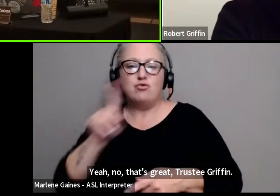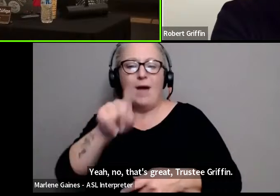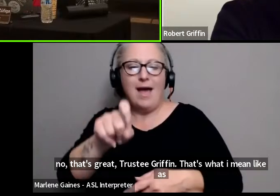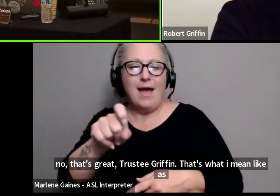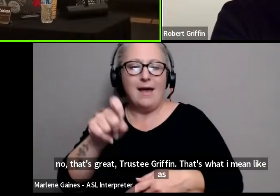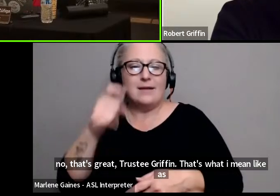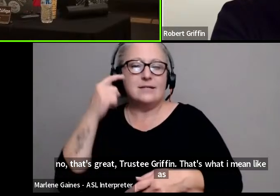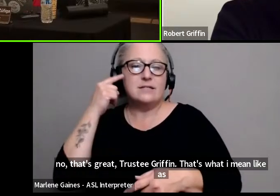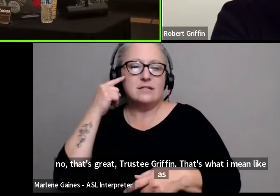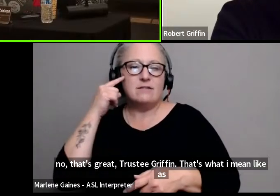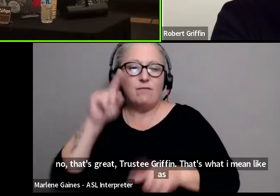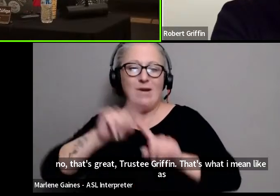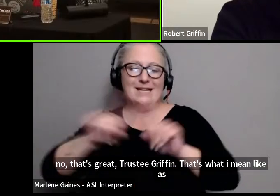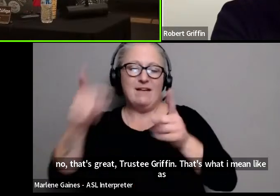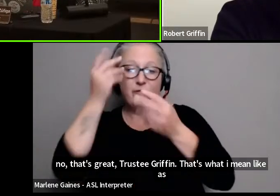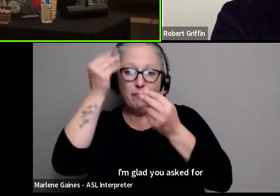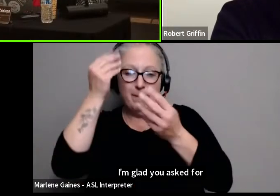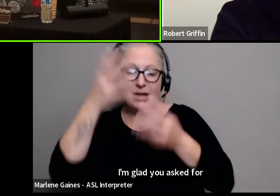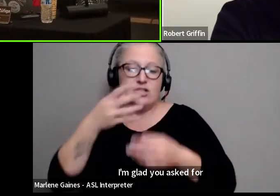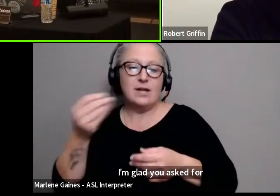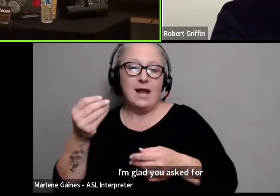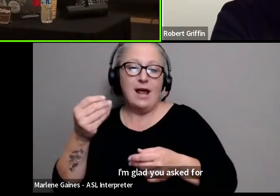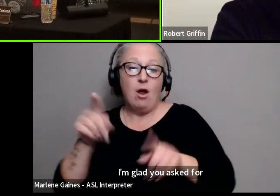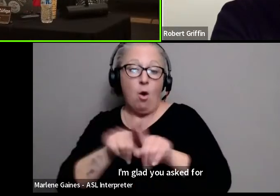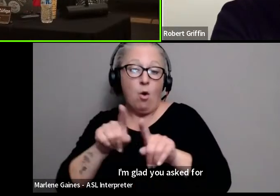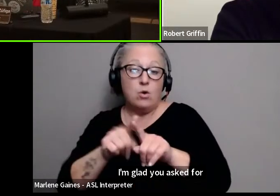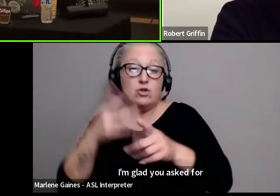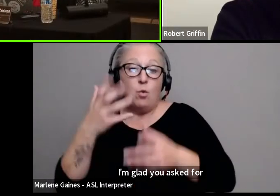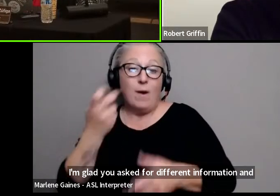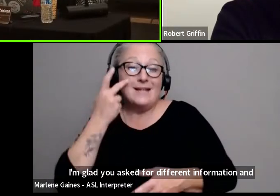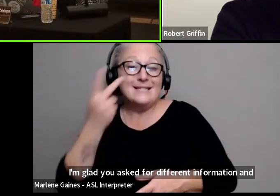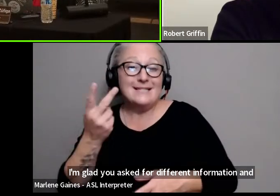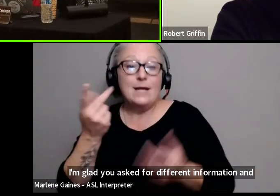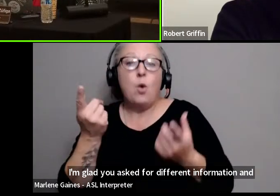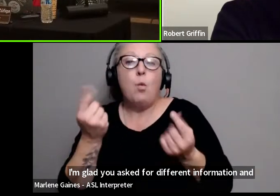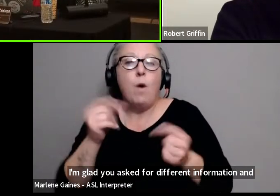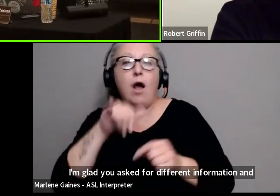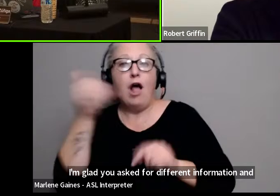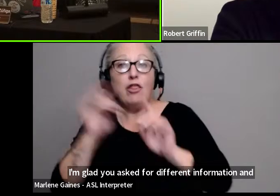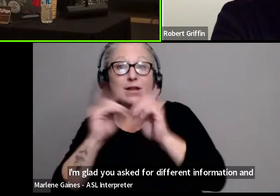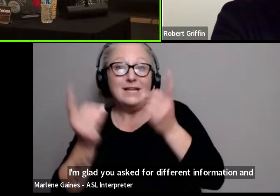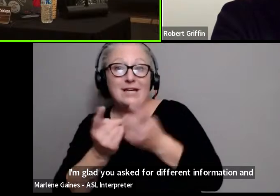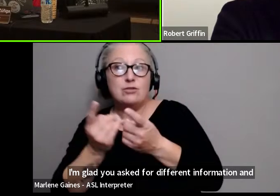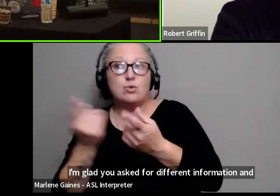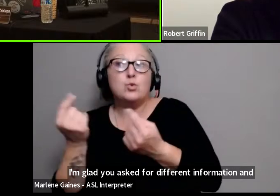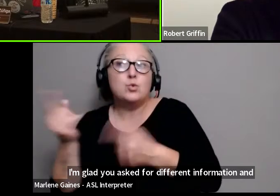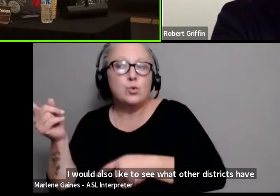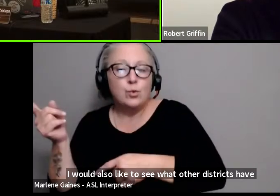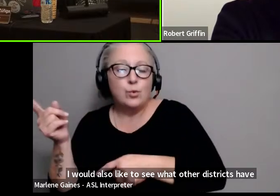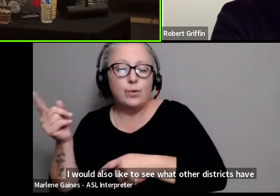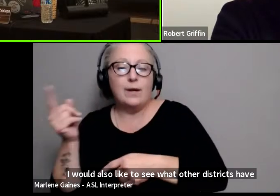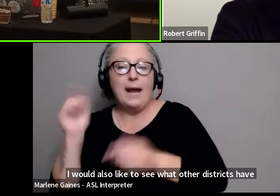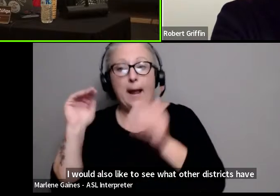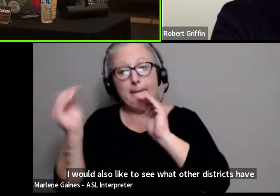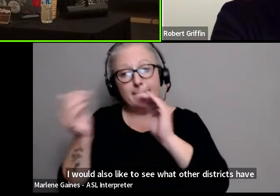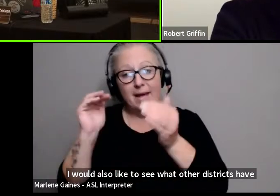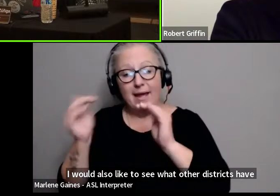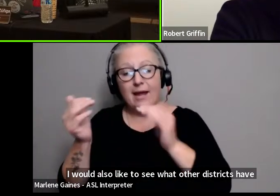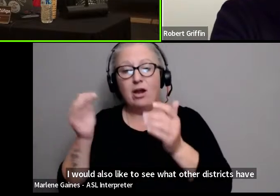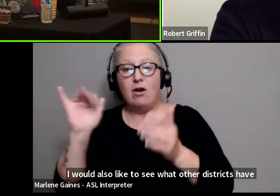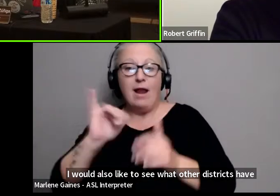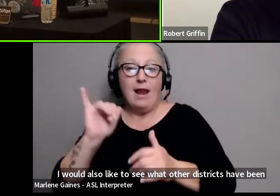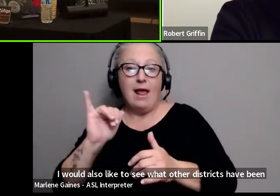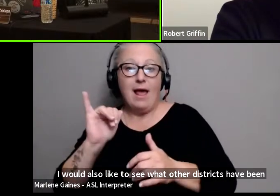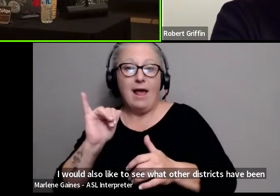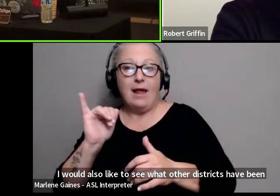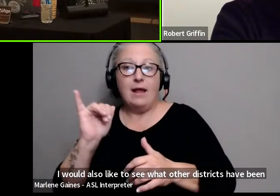for, different information, and I would also like to see what other districts have been doing, and in comparison, like